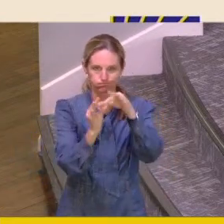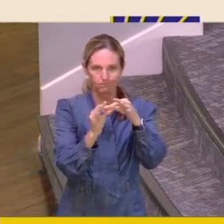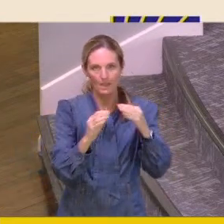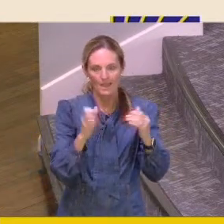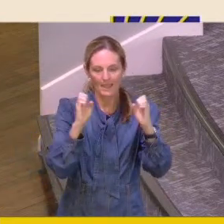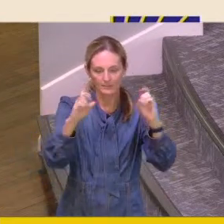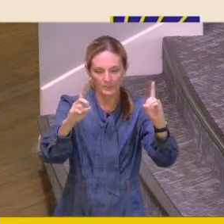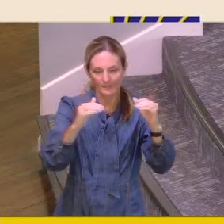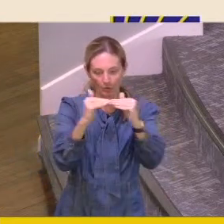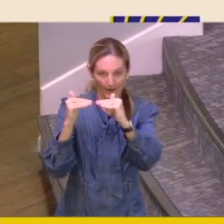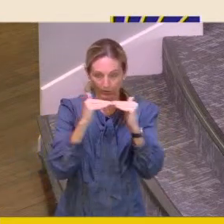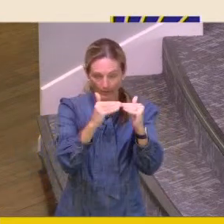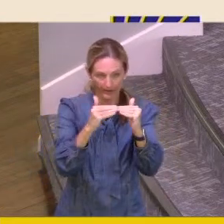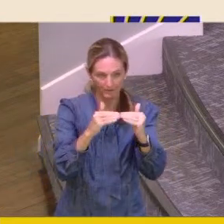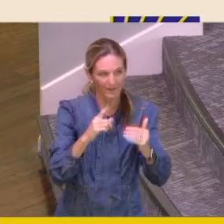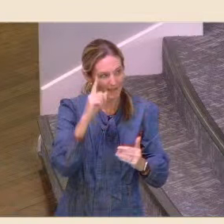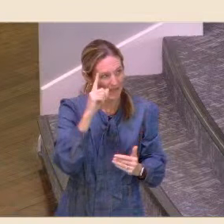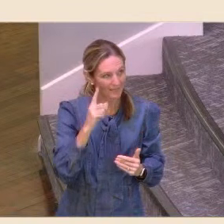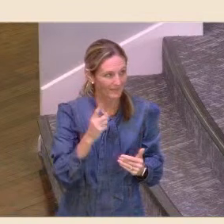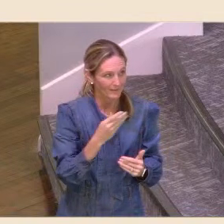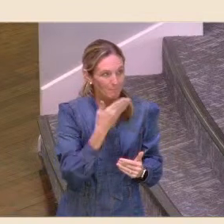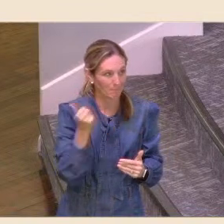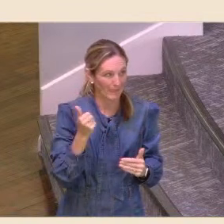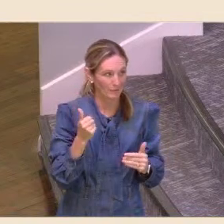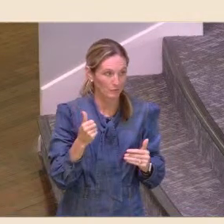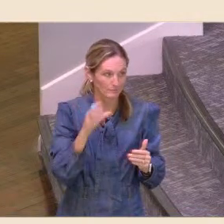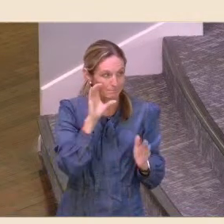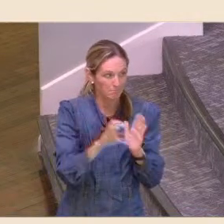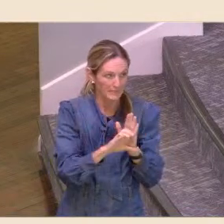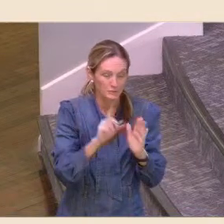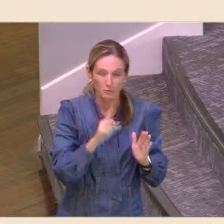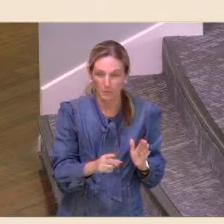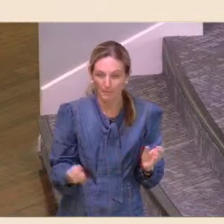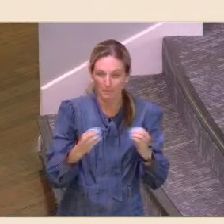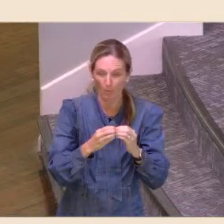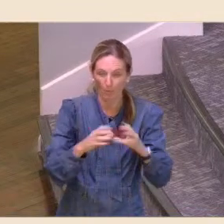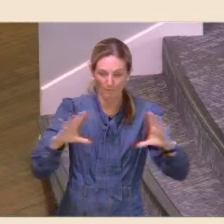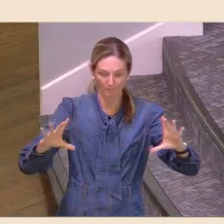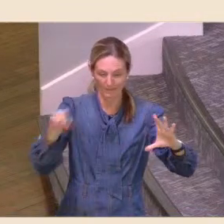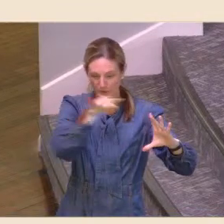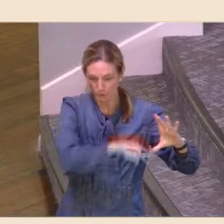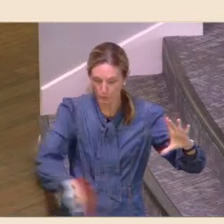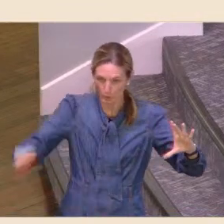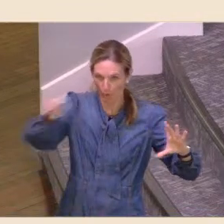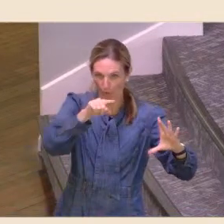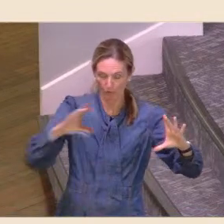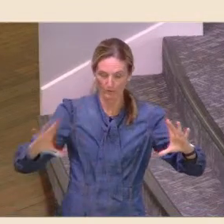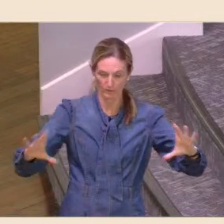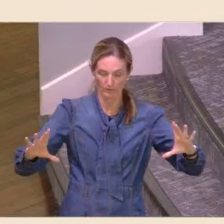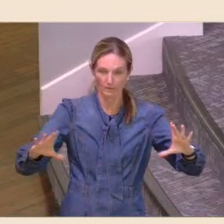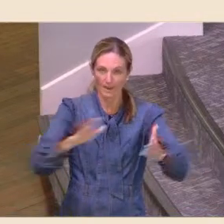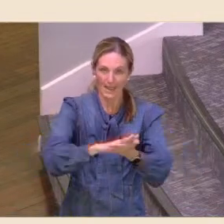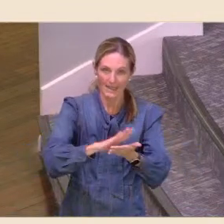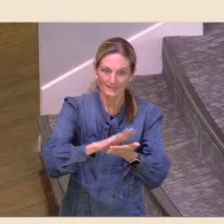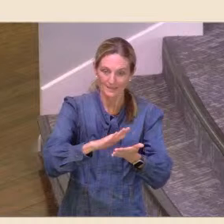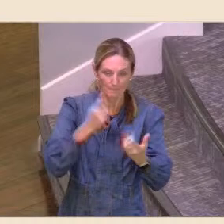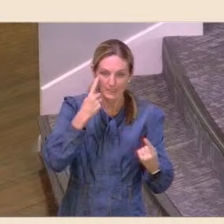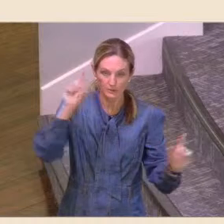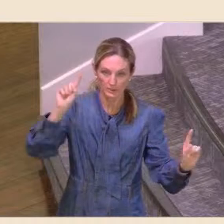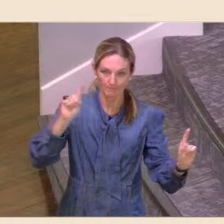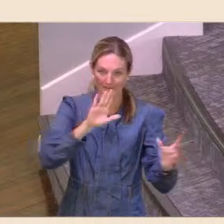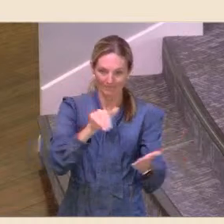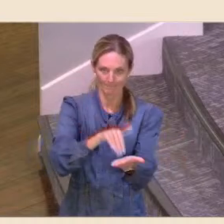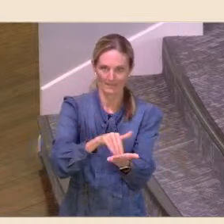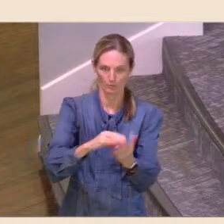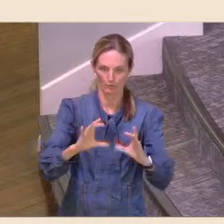I do think maybe a little bit better depiction of this would be more of this circle with academic achievement right in the middle. So if we